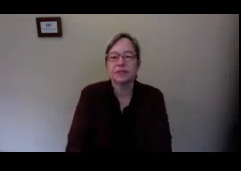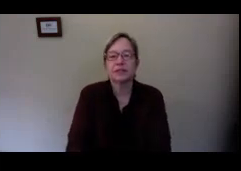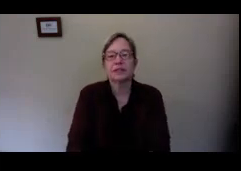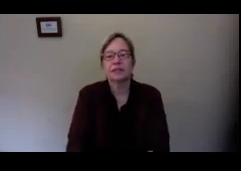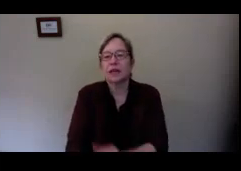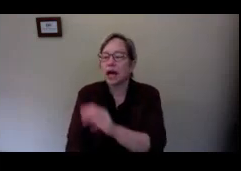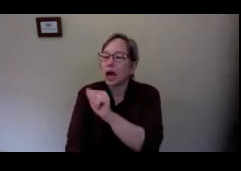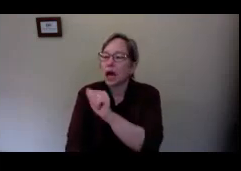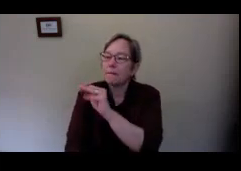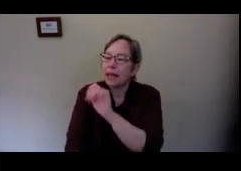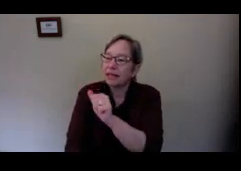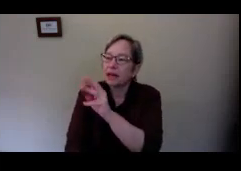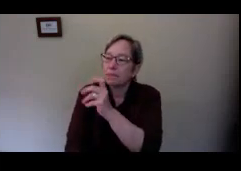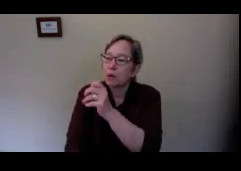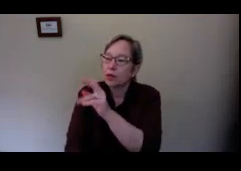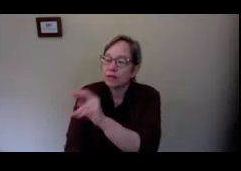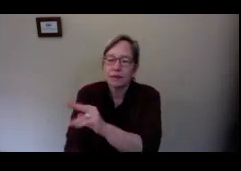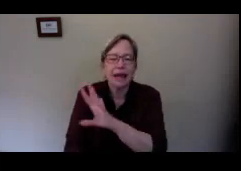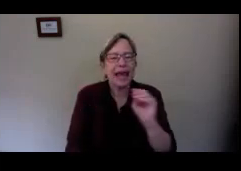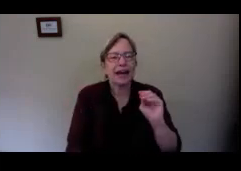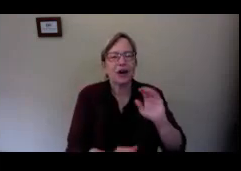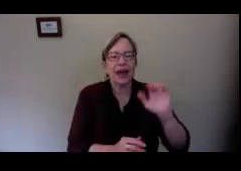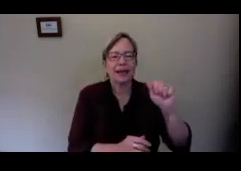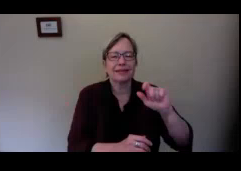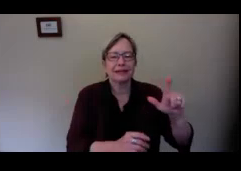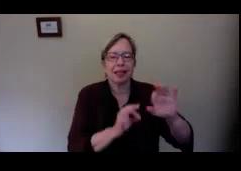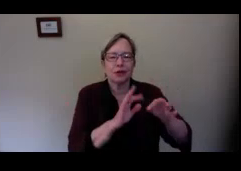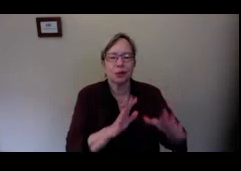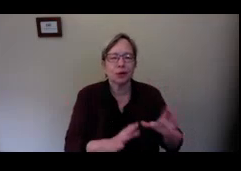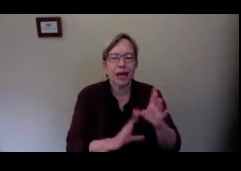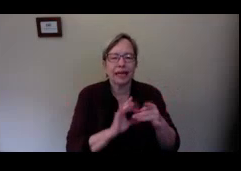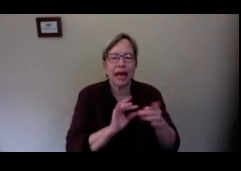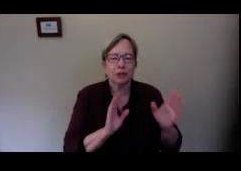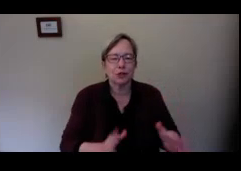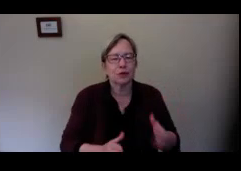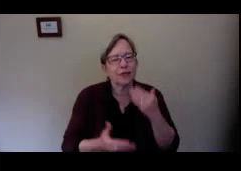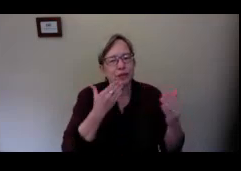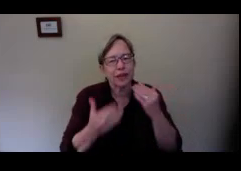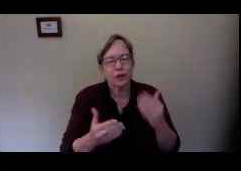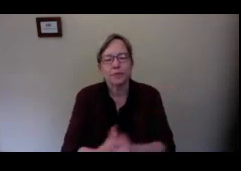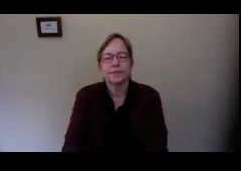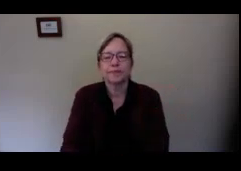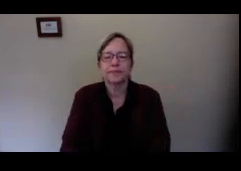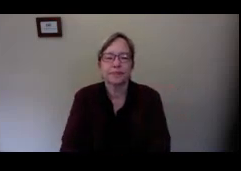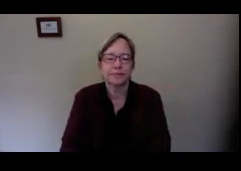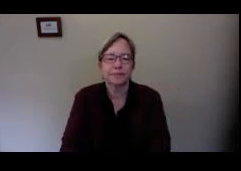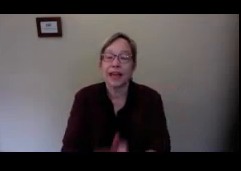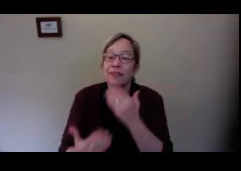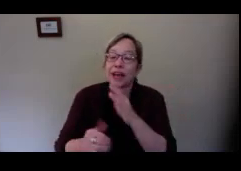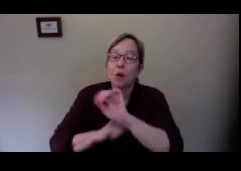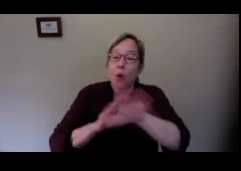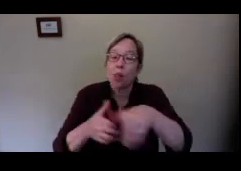And also our ASL interpreters and our captioners. And I thank all of you.